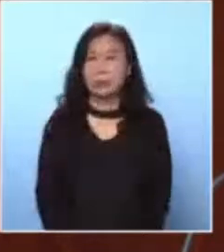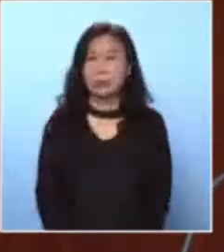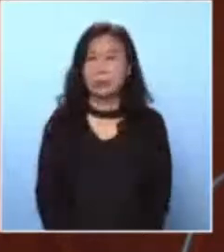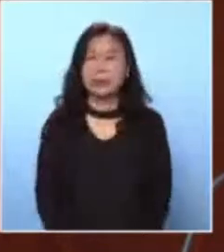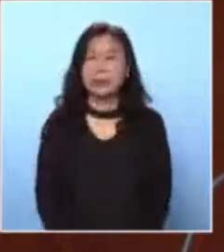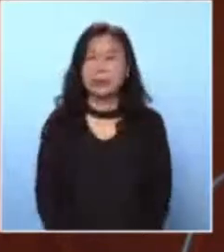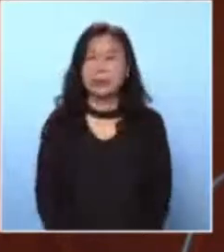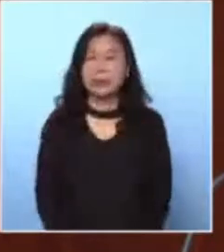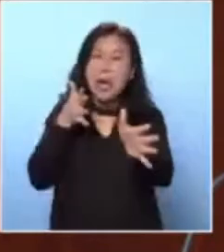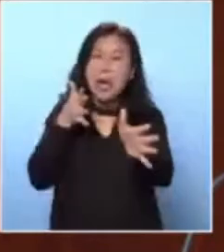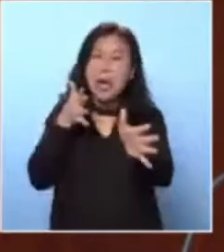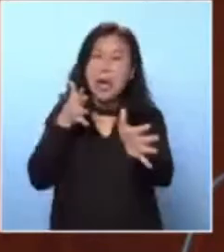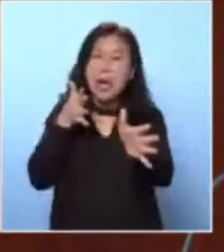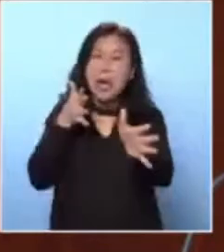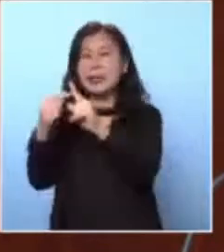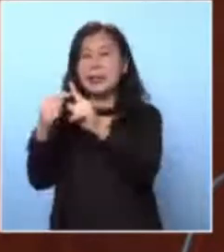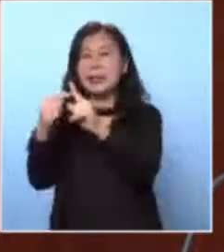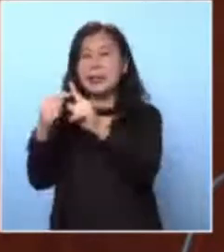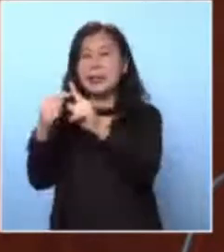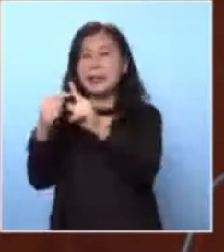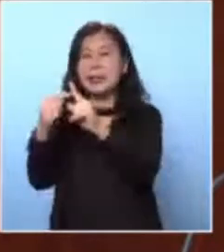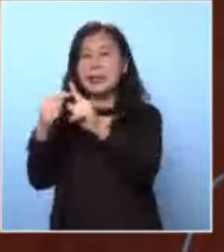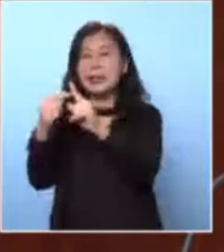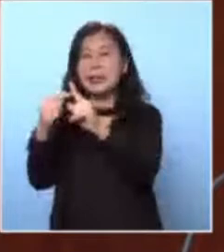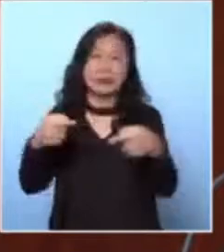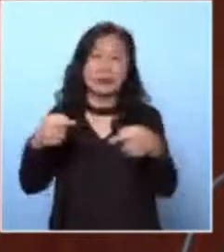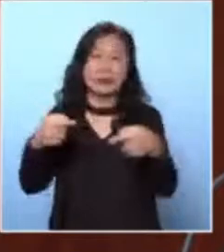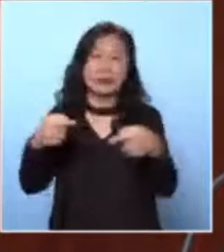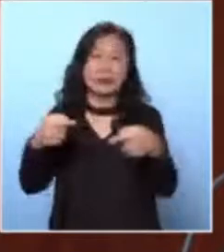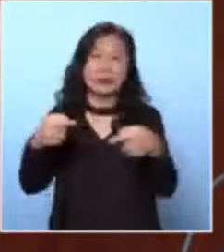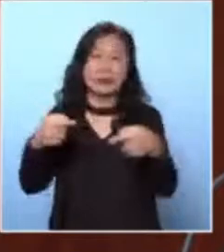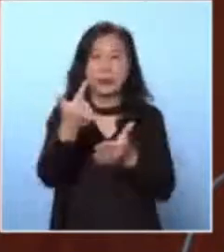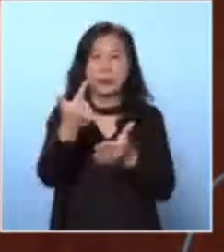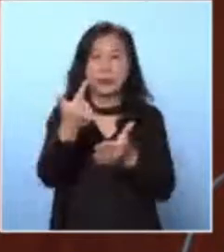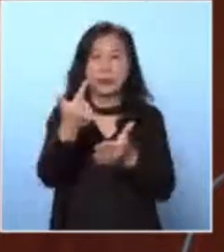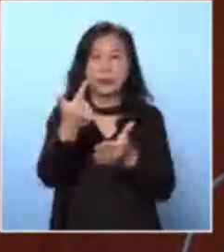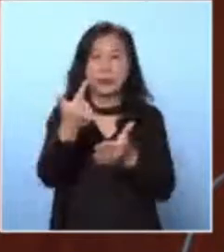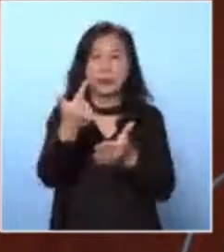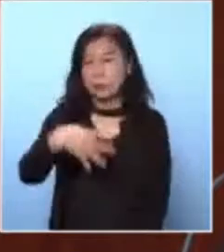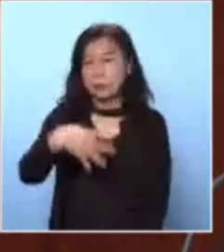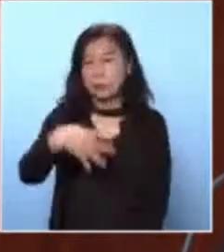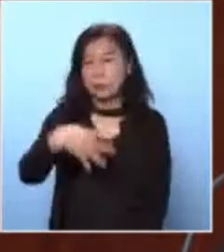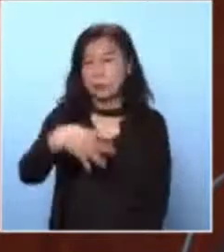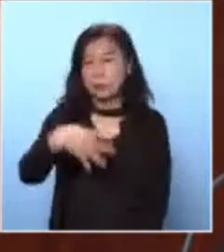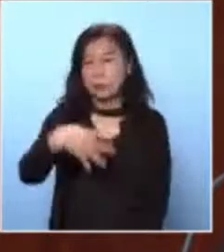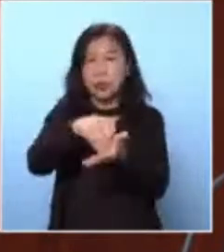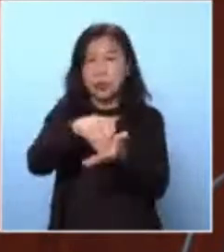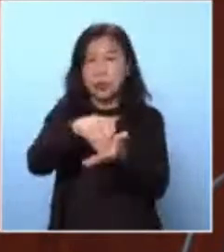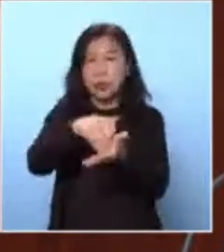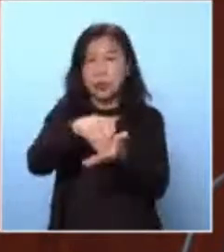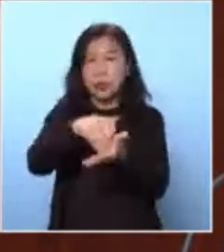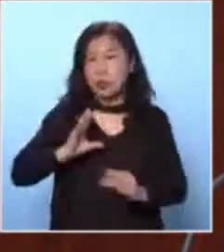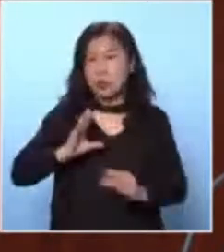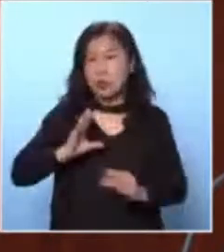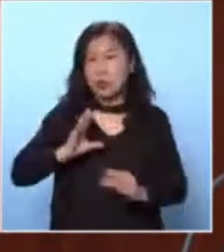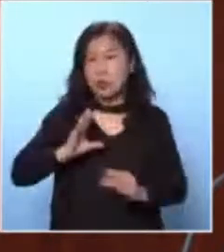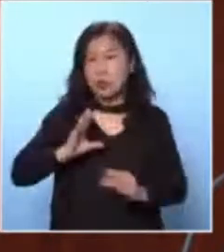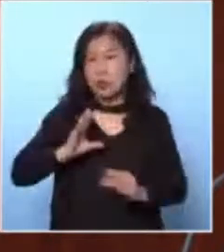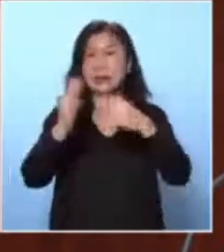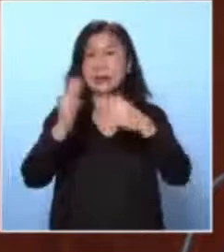substantially. And 4, the private subsidized sale flat pilot scheme has been